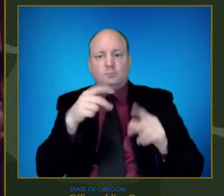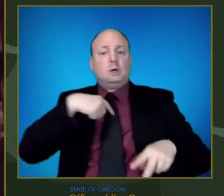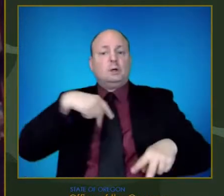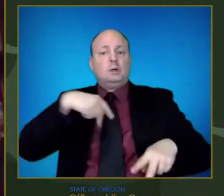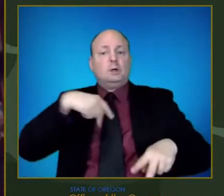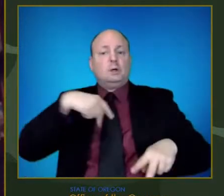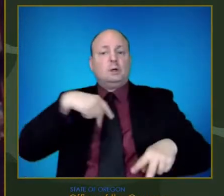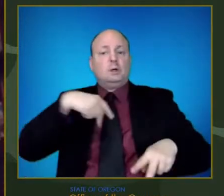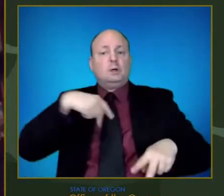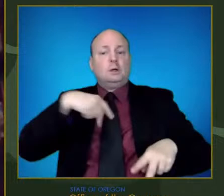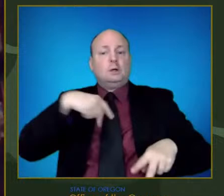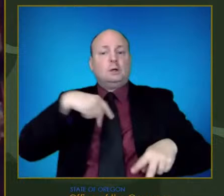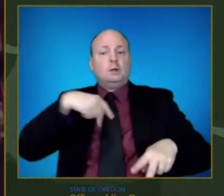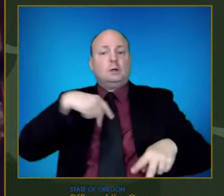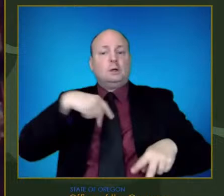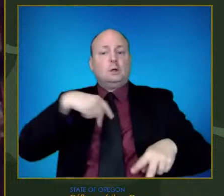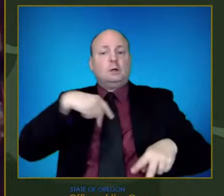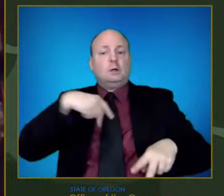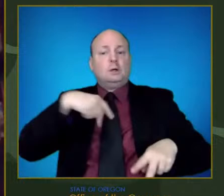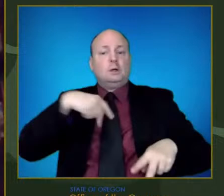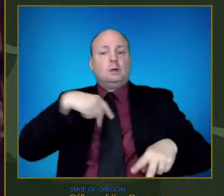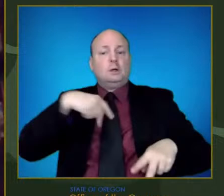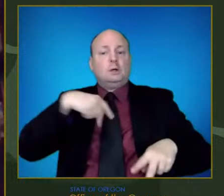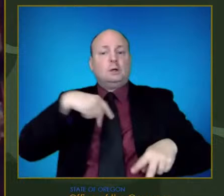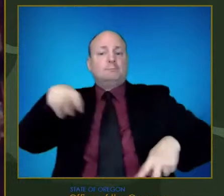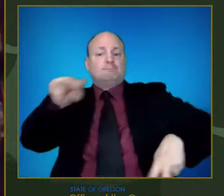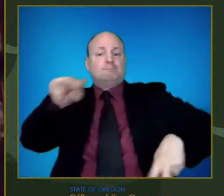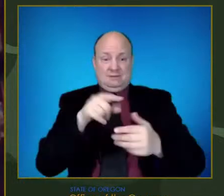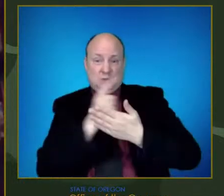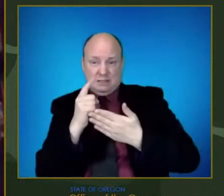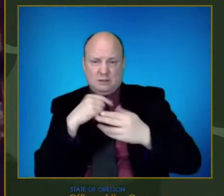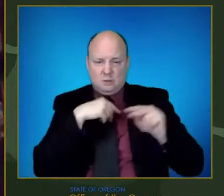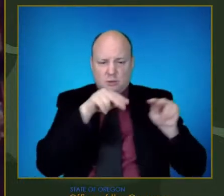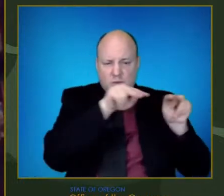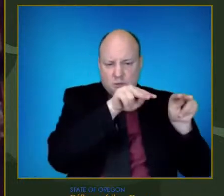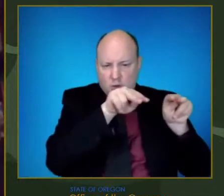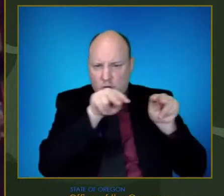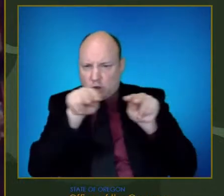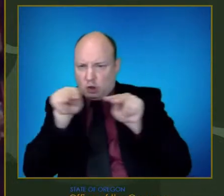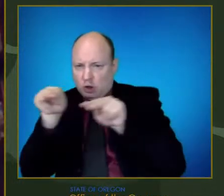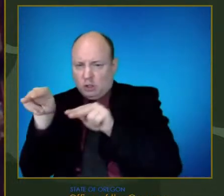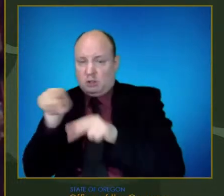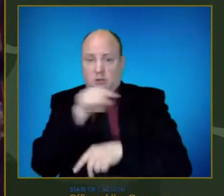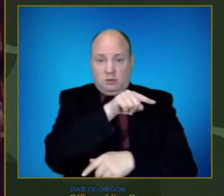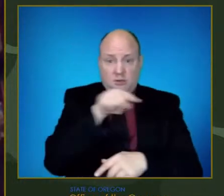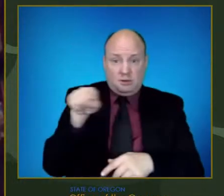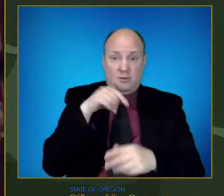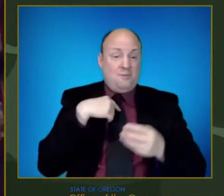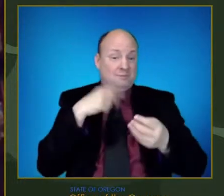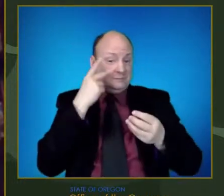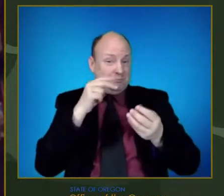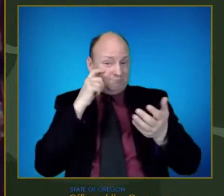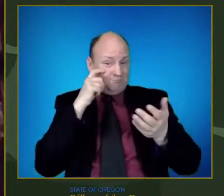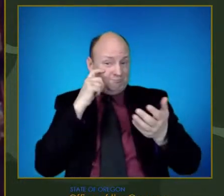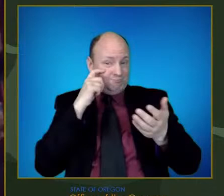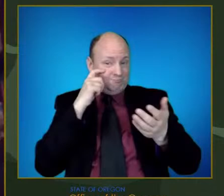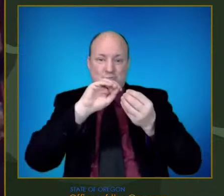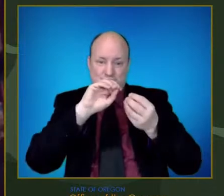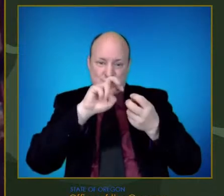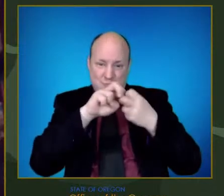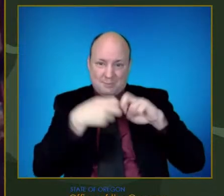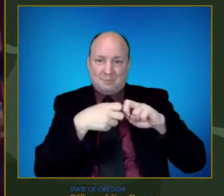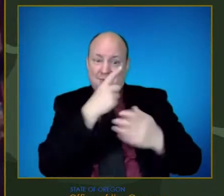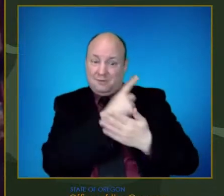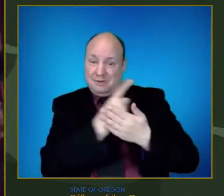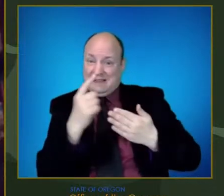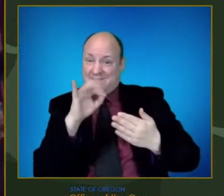We have been giving a warning week where we present the data so counties, businesses, and residents in that county can see what the trend is in their